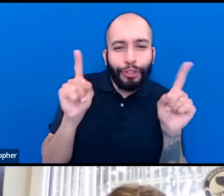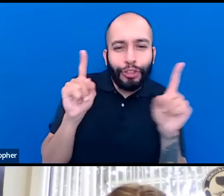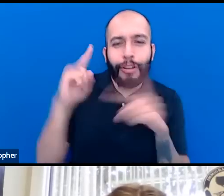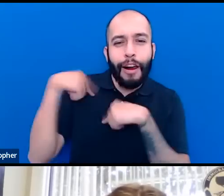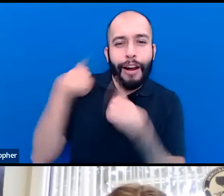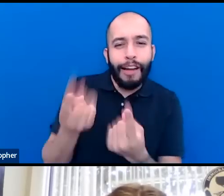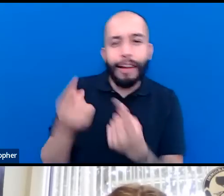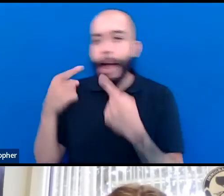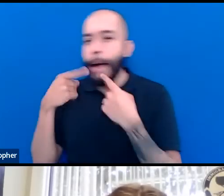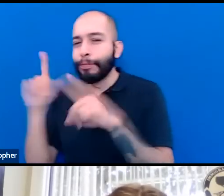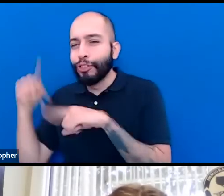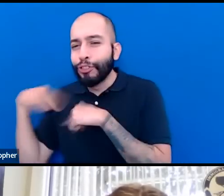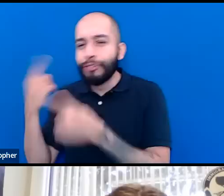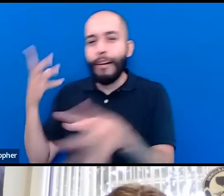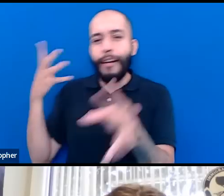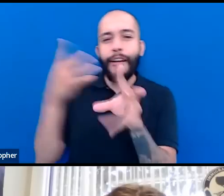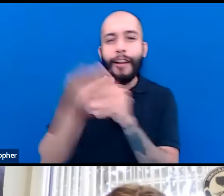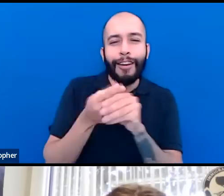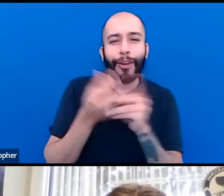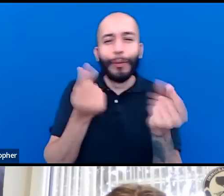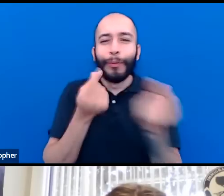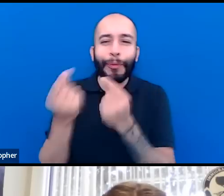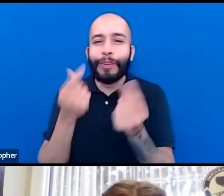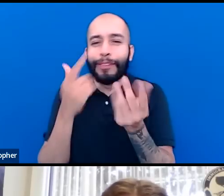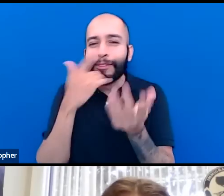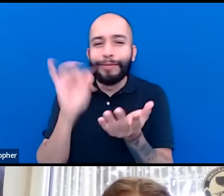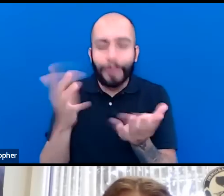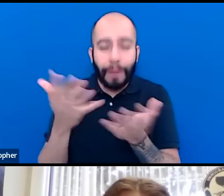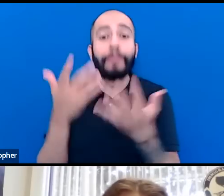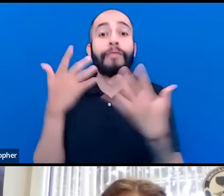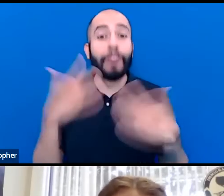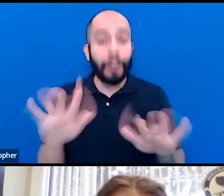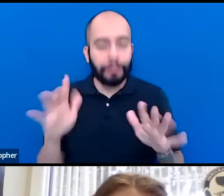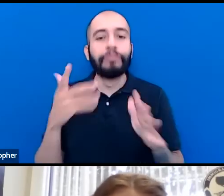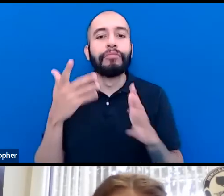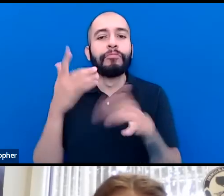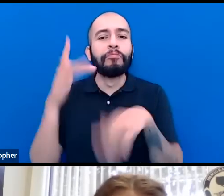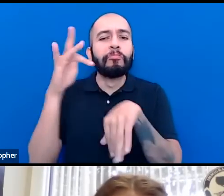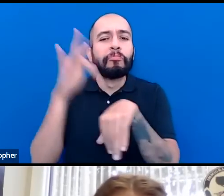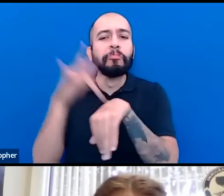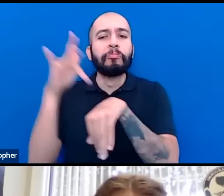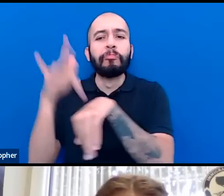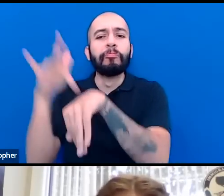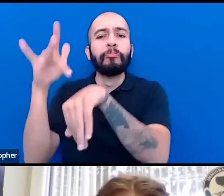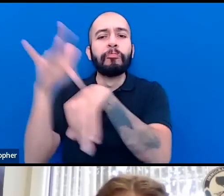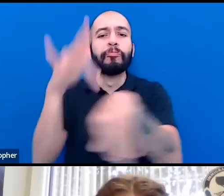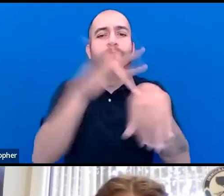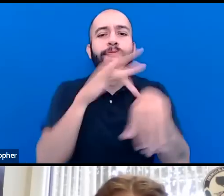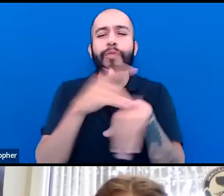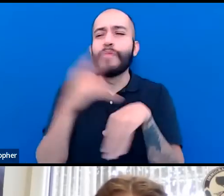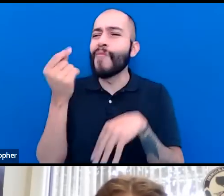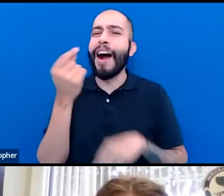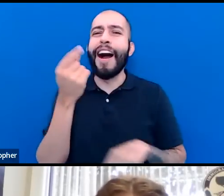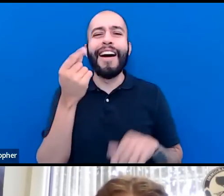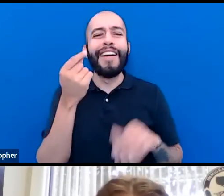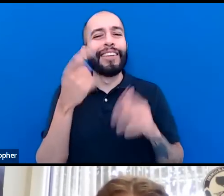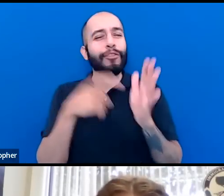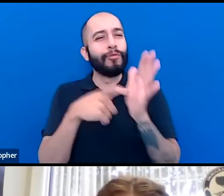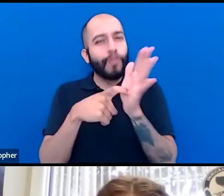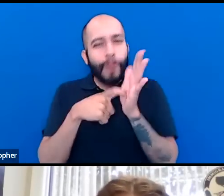is required to make these exemplary events not simply exemplary, but